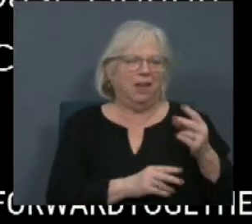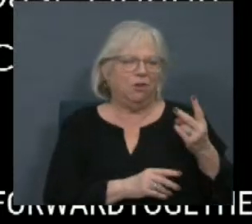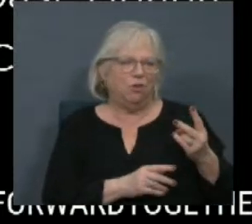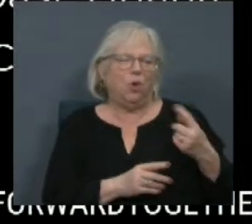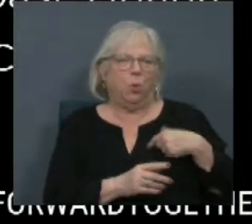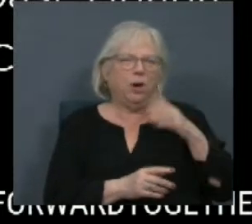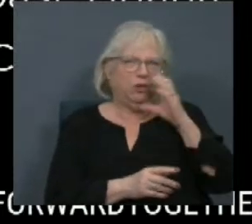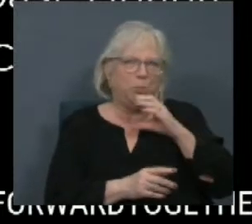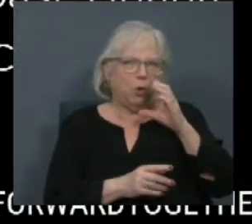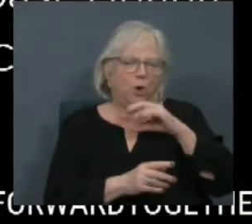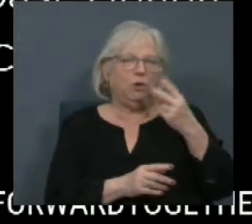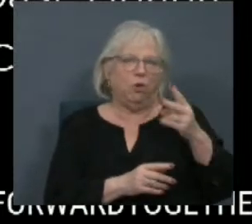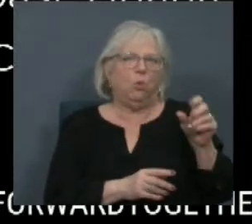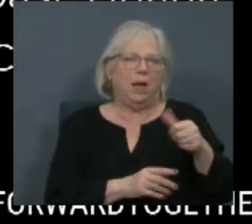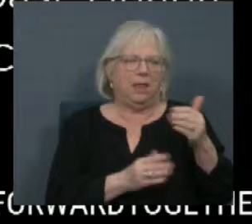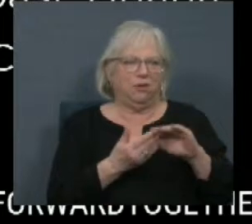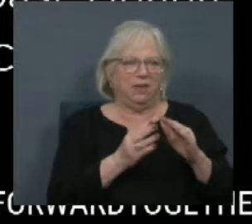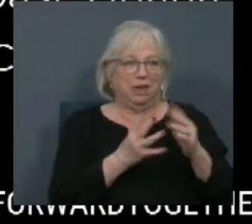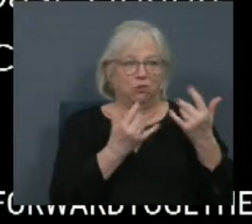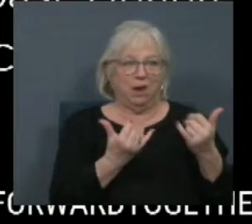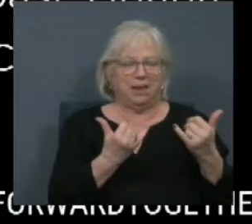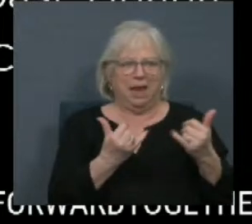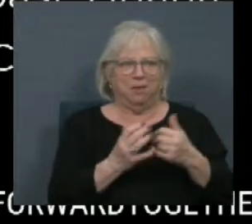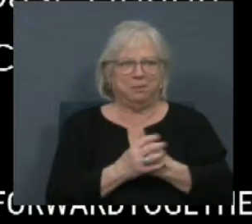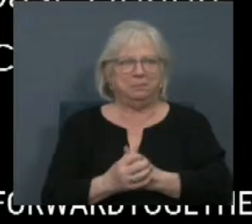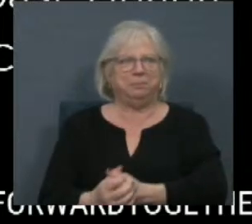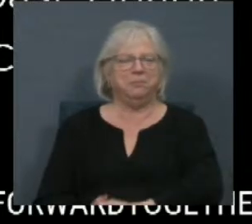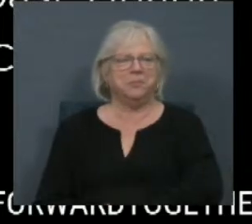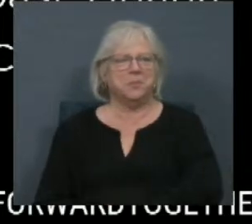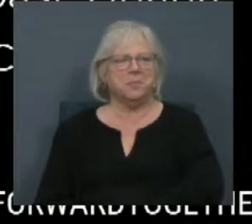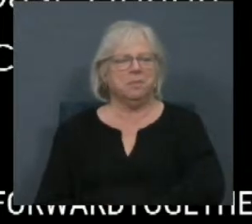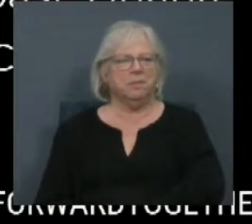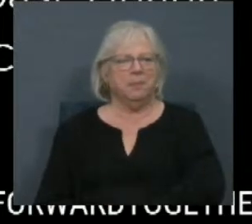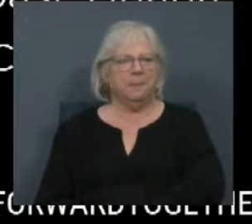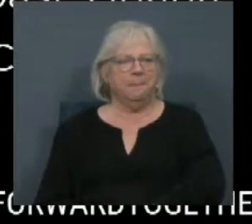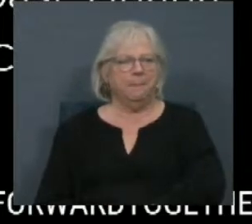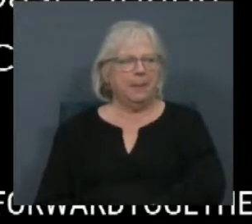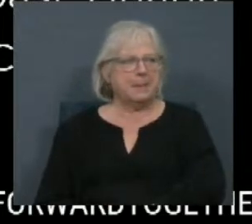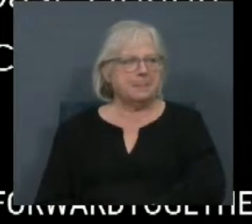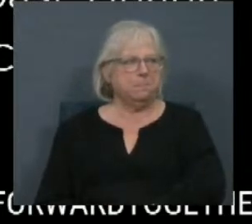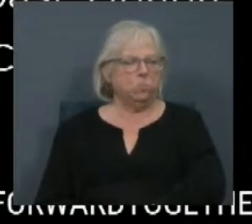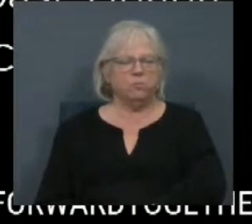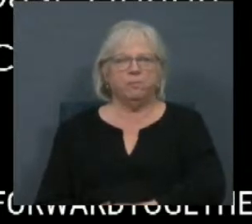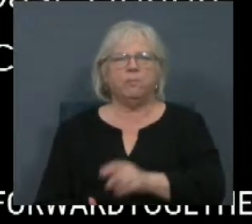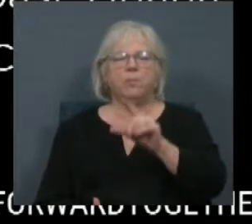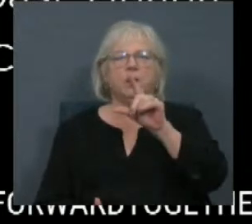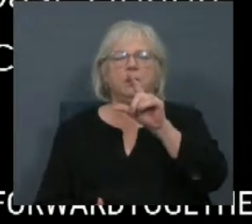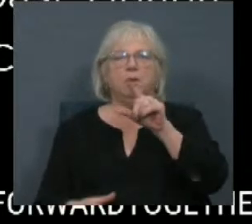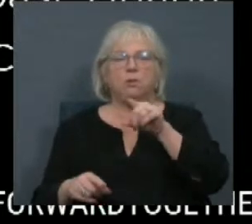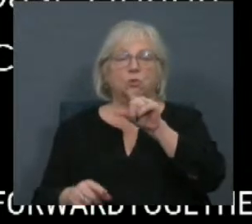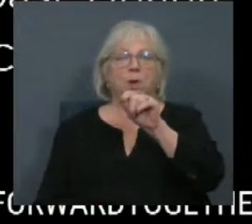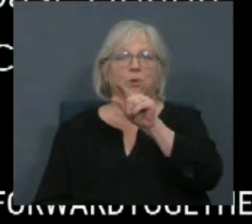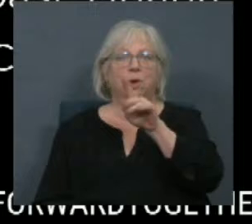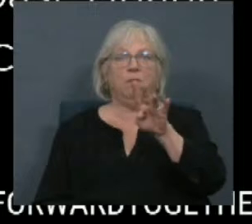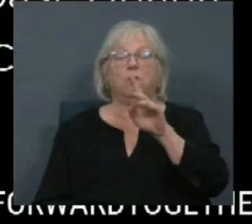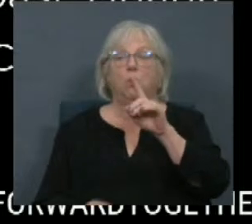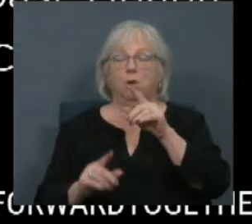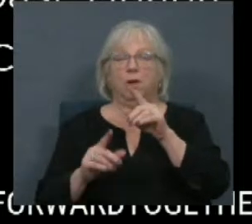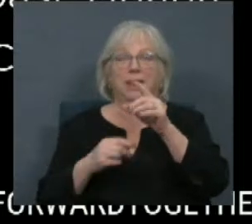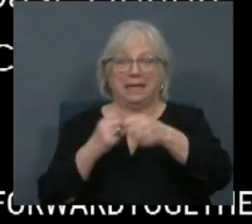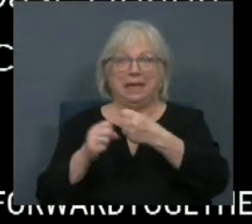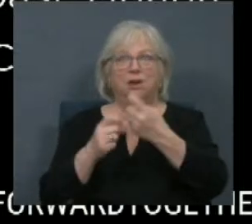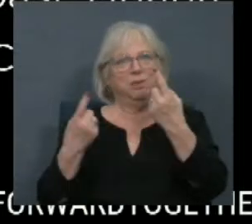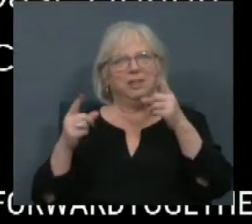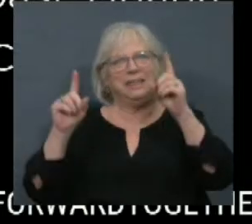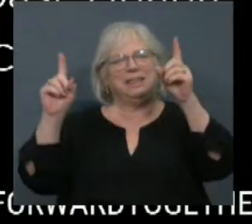exploring 2 other cities in our new city outreach. The year 2024 was successful. With